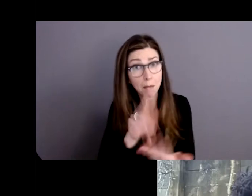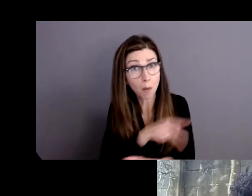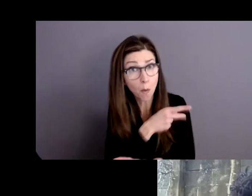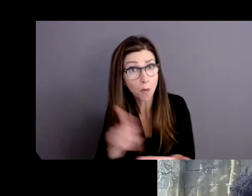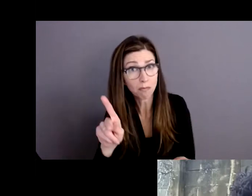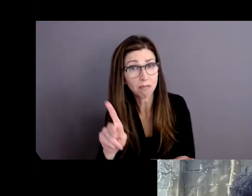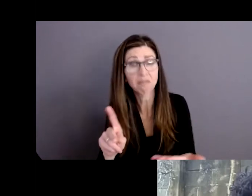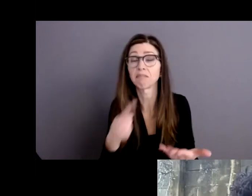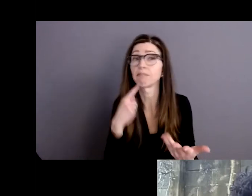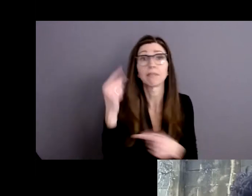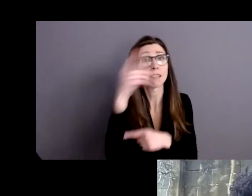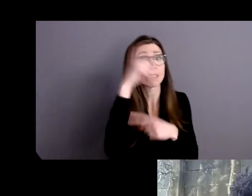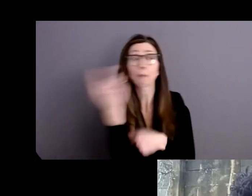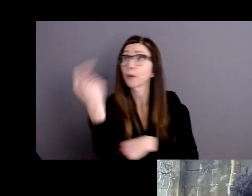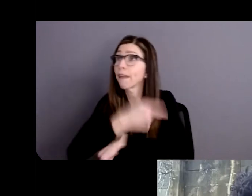my breath.